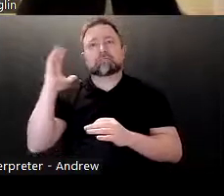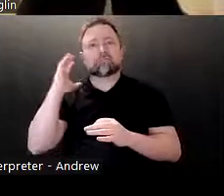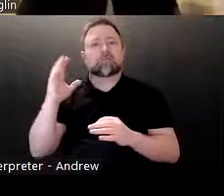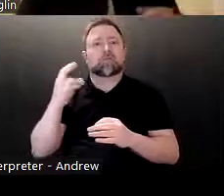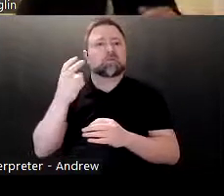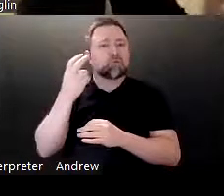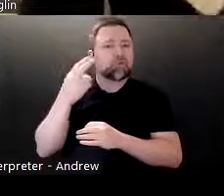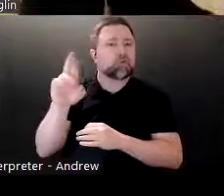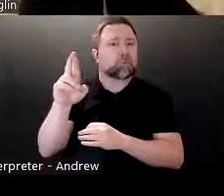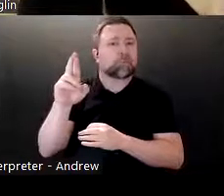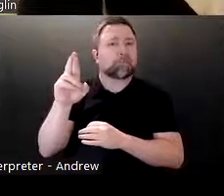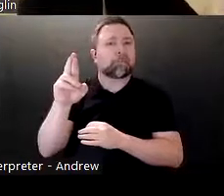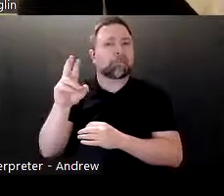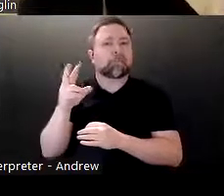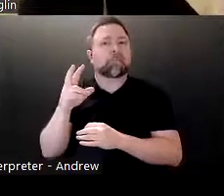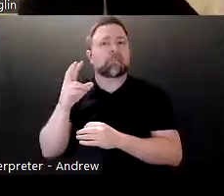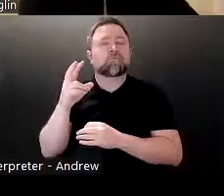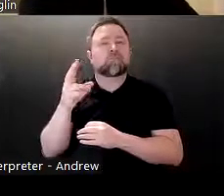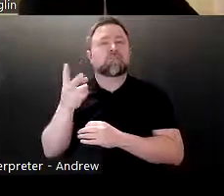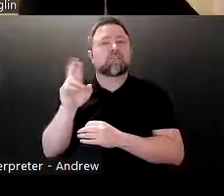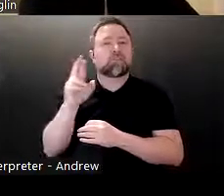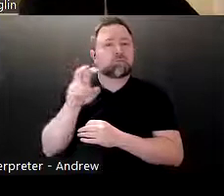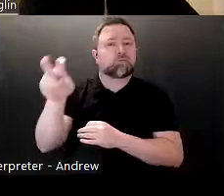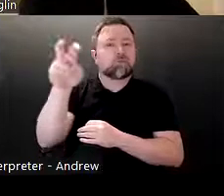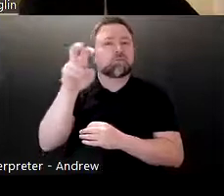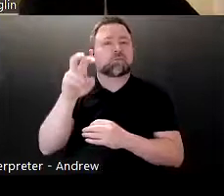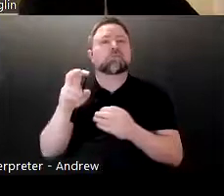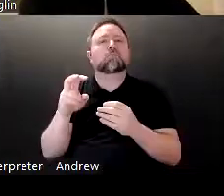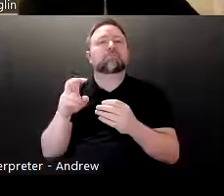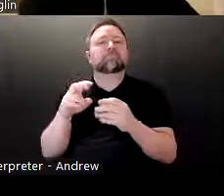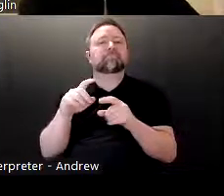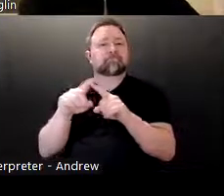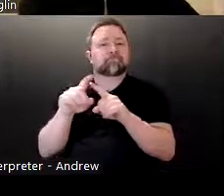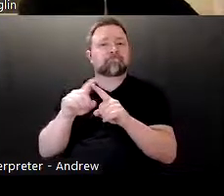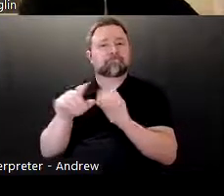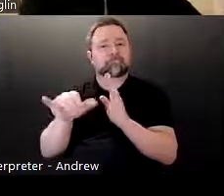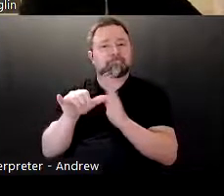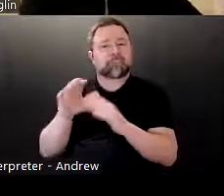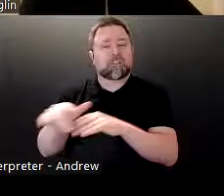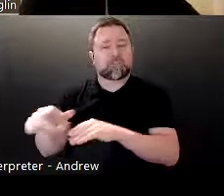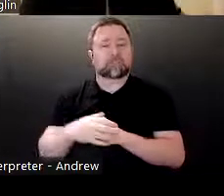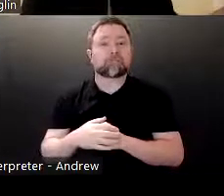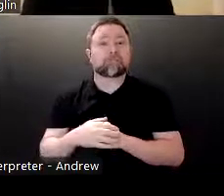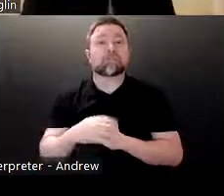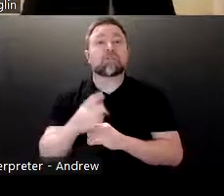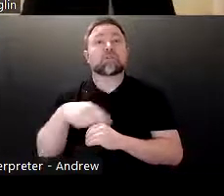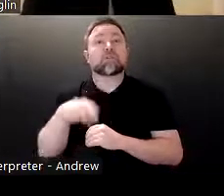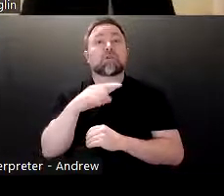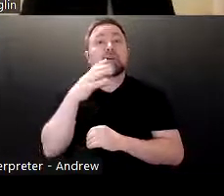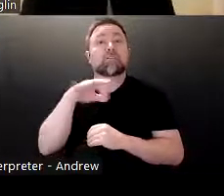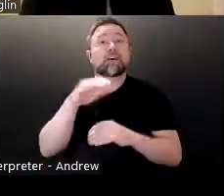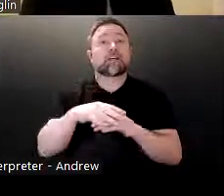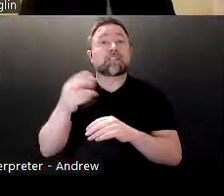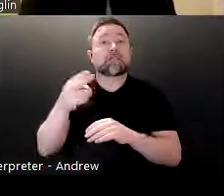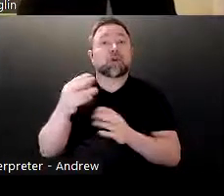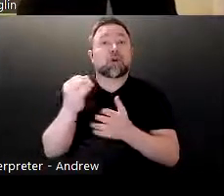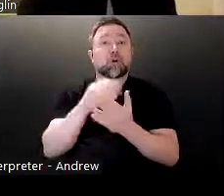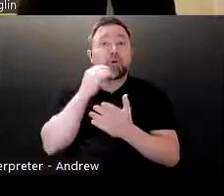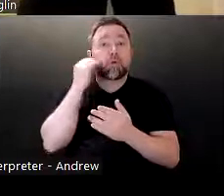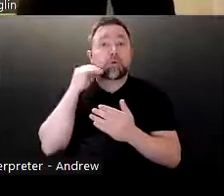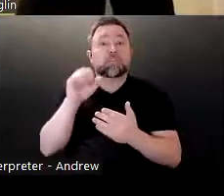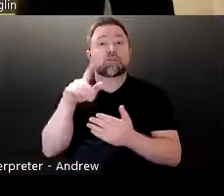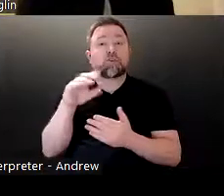mailing lists, and additional contact information for all of us. So for those of you just learning about the Historic Artist Homes and Studios program, also